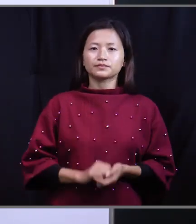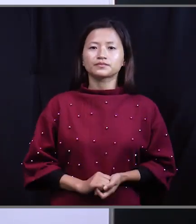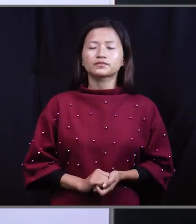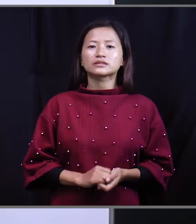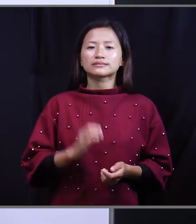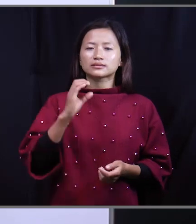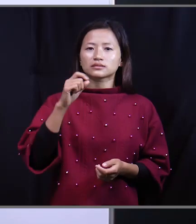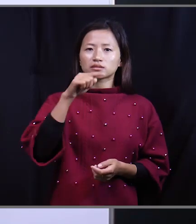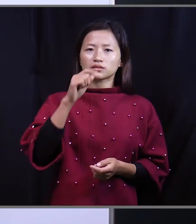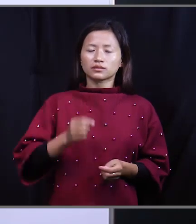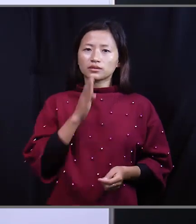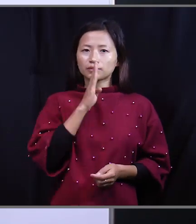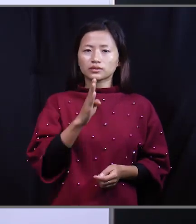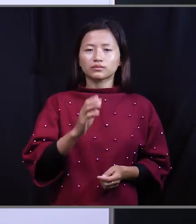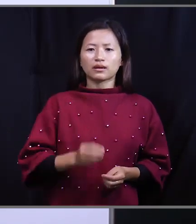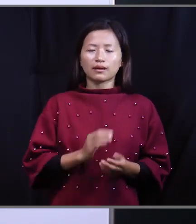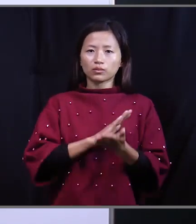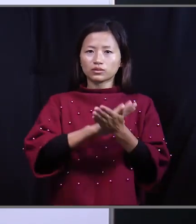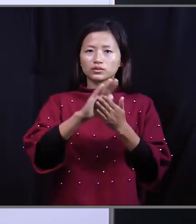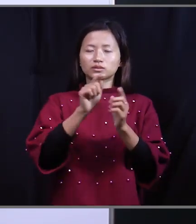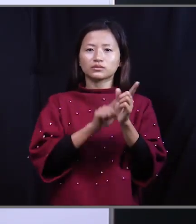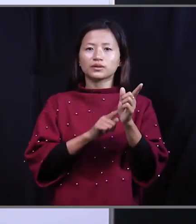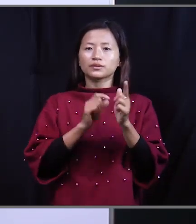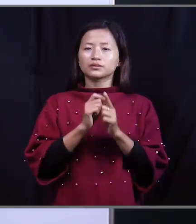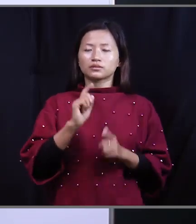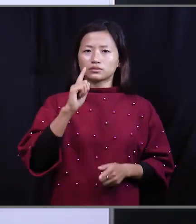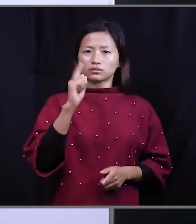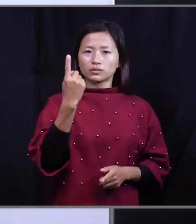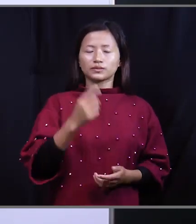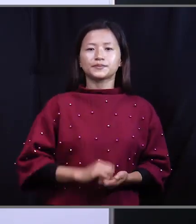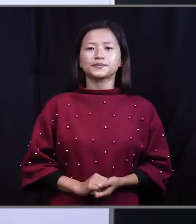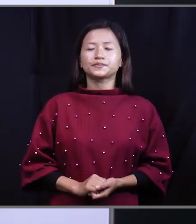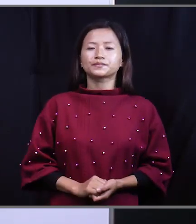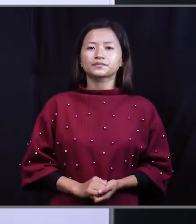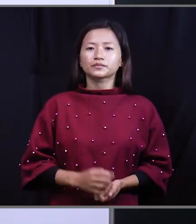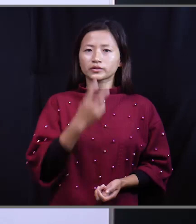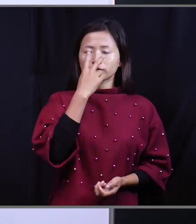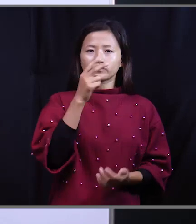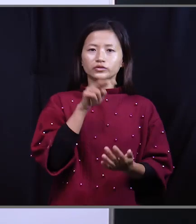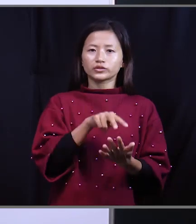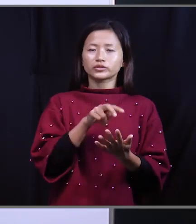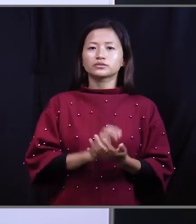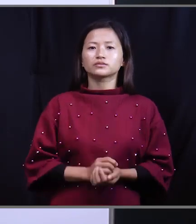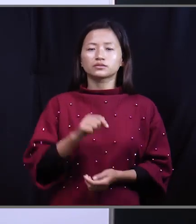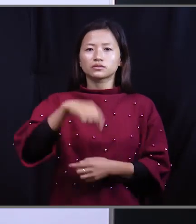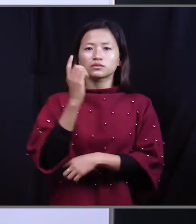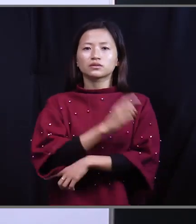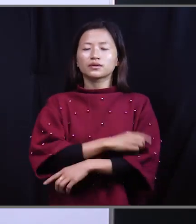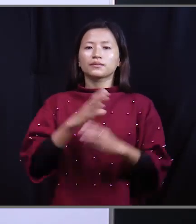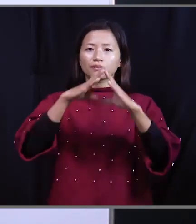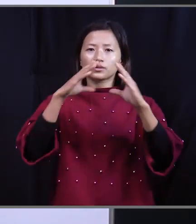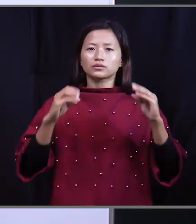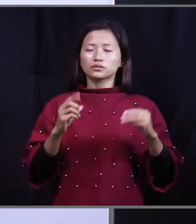the cell will become haploid. That is only one. Remember that. So we're going to focus today on meiosis